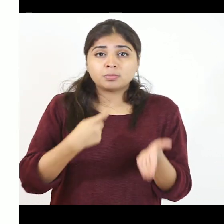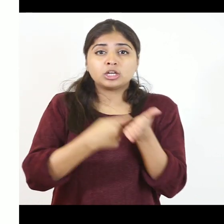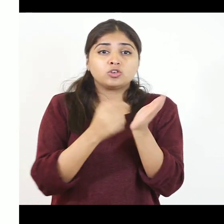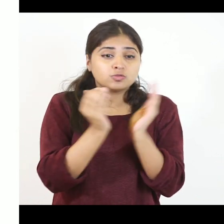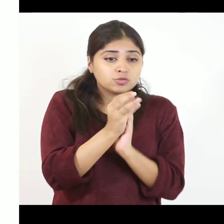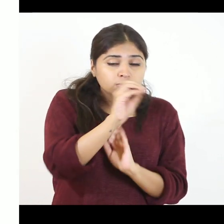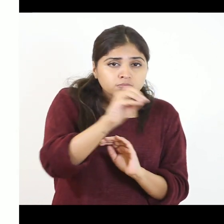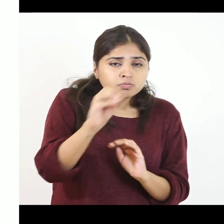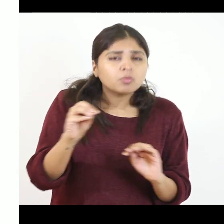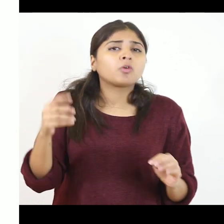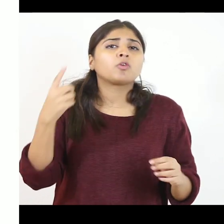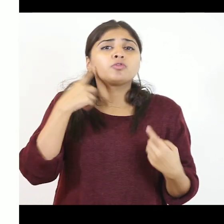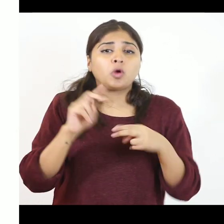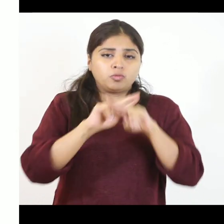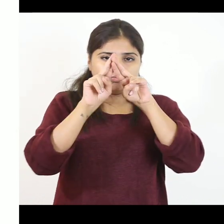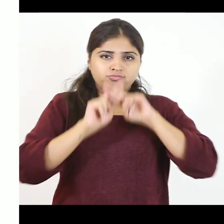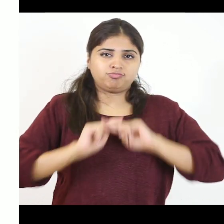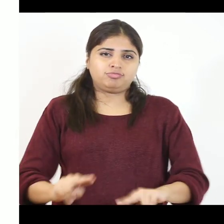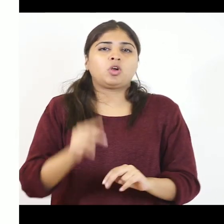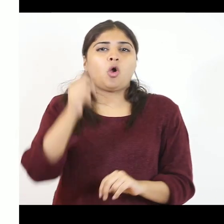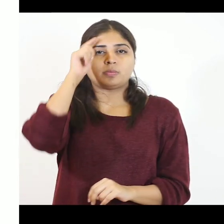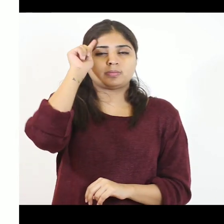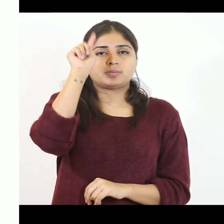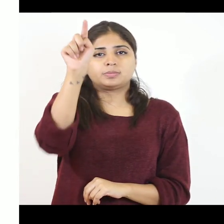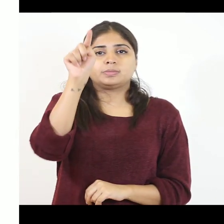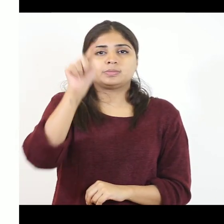accomplishment of objectives.